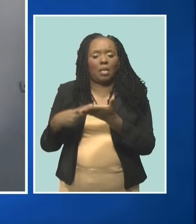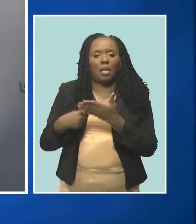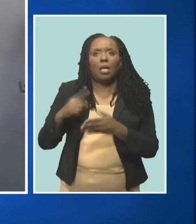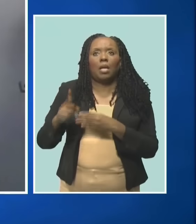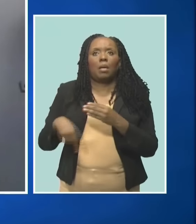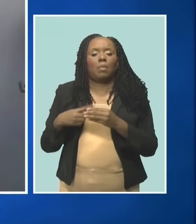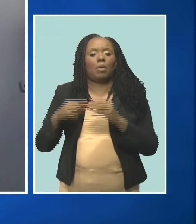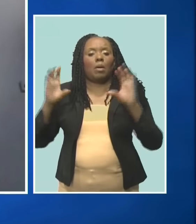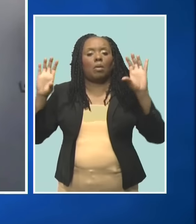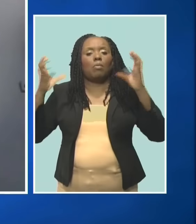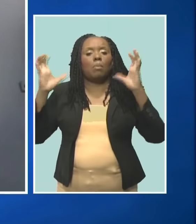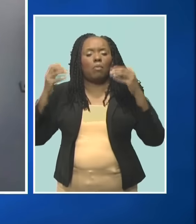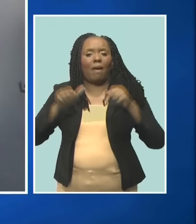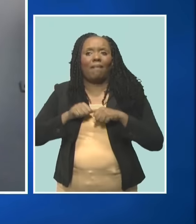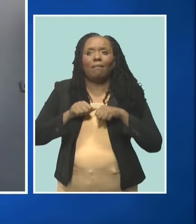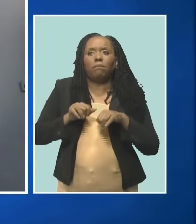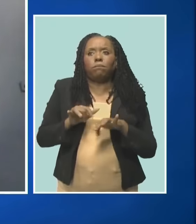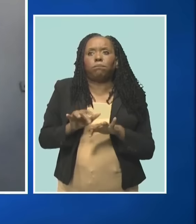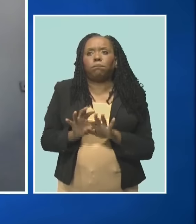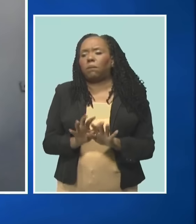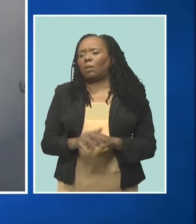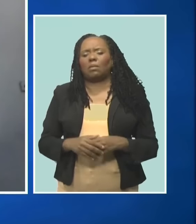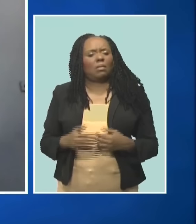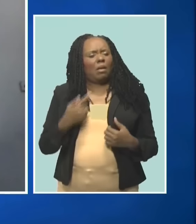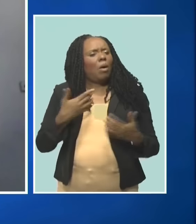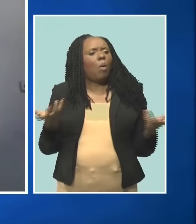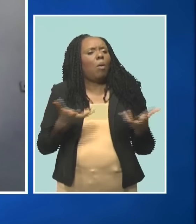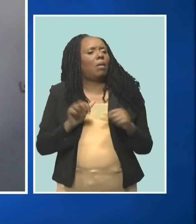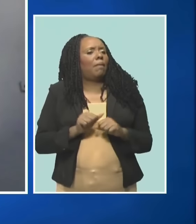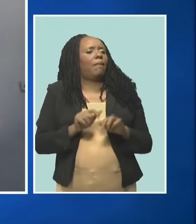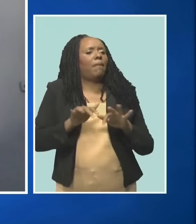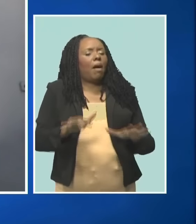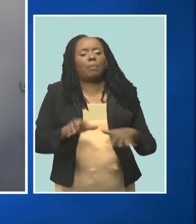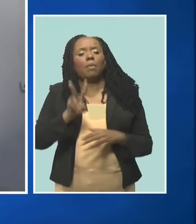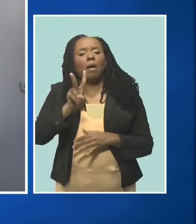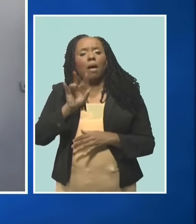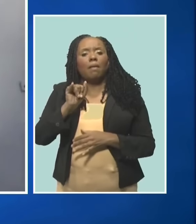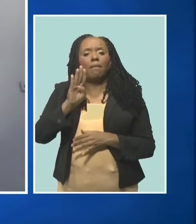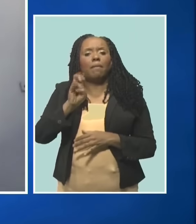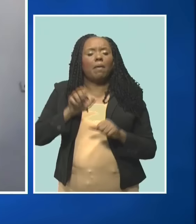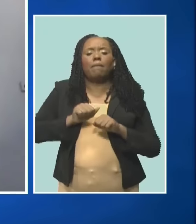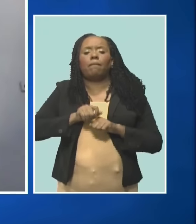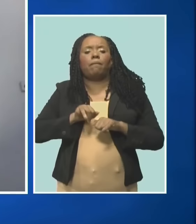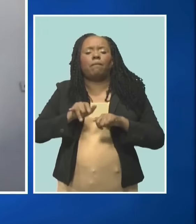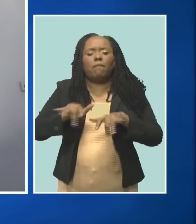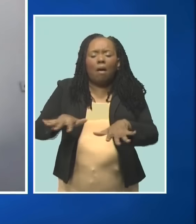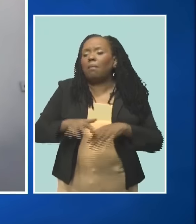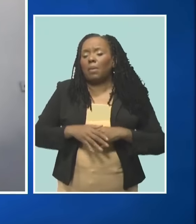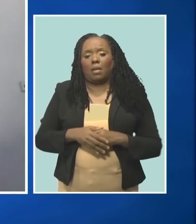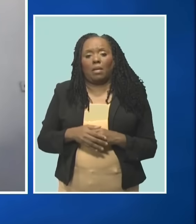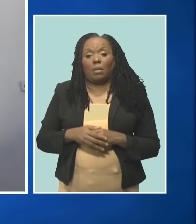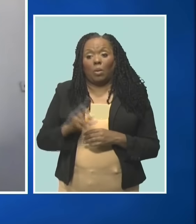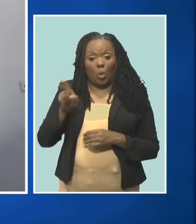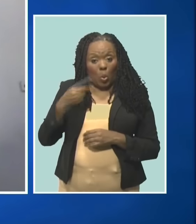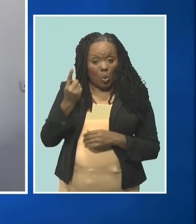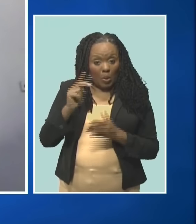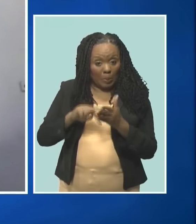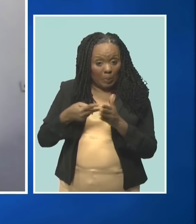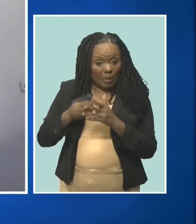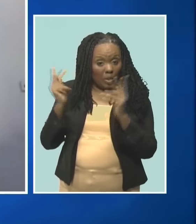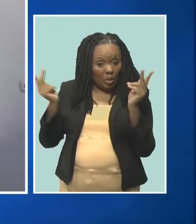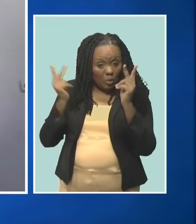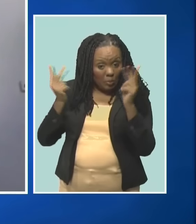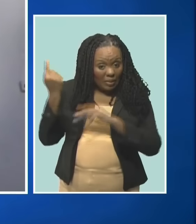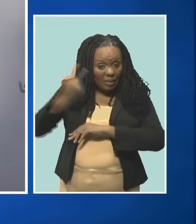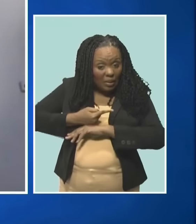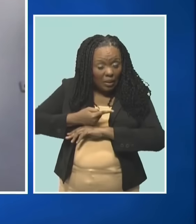Cropover vibe, and we ask ourselves, so what's that vibe, right? It's the vibe only the party, it's the only the facts, it's the only kadumit, it's the only